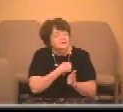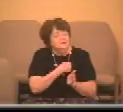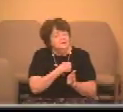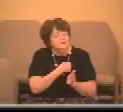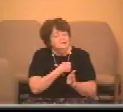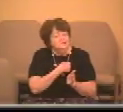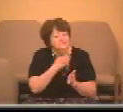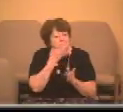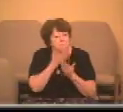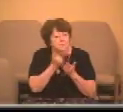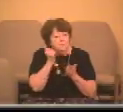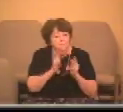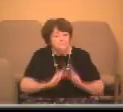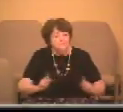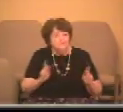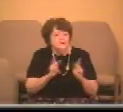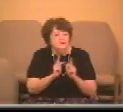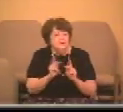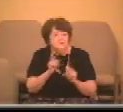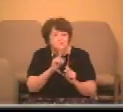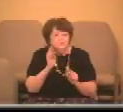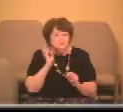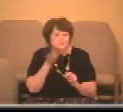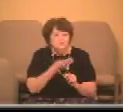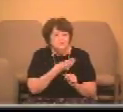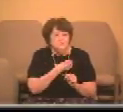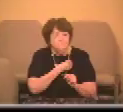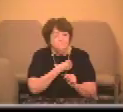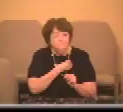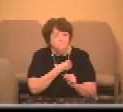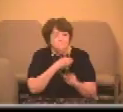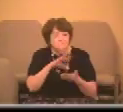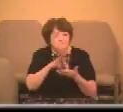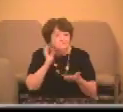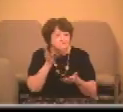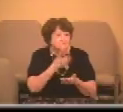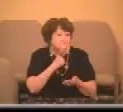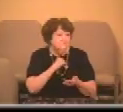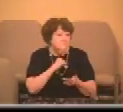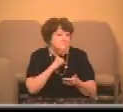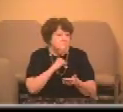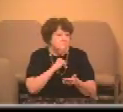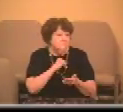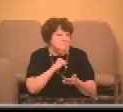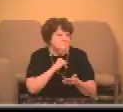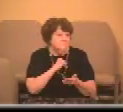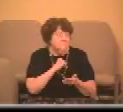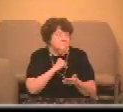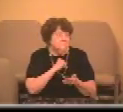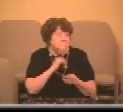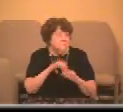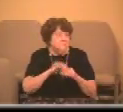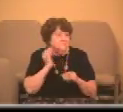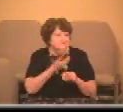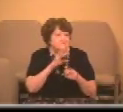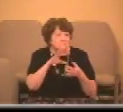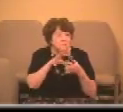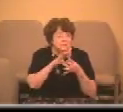That wherever we might happen to be in our connection to you this morning, you would take us to a deeper place and a higher place.